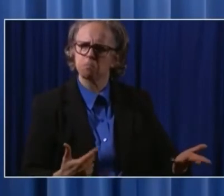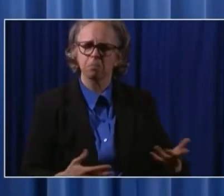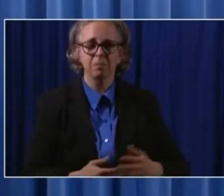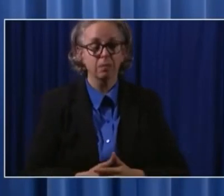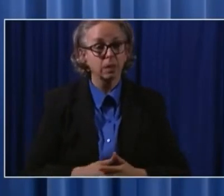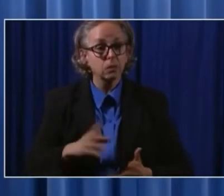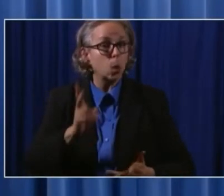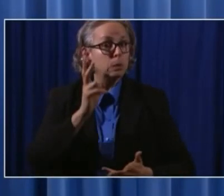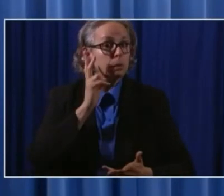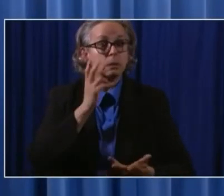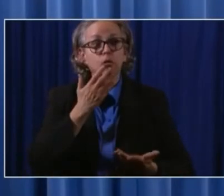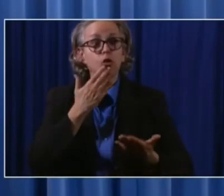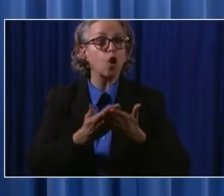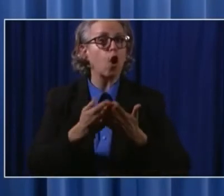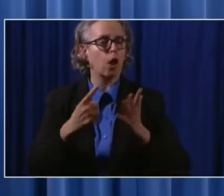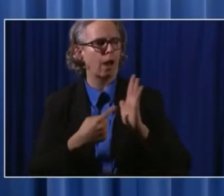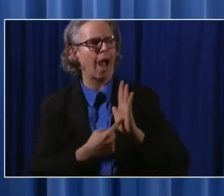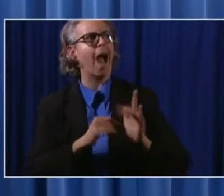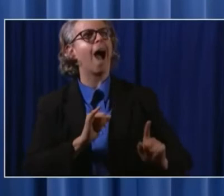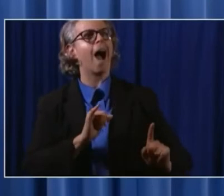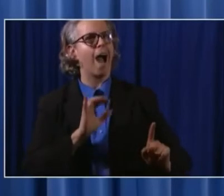Ohioans.